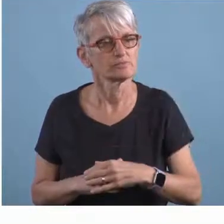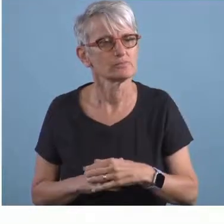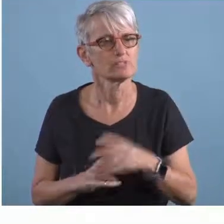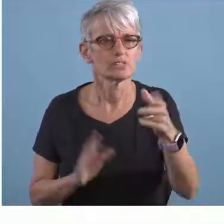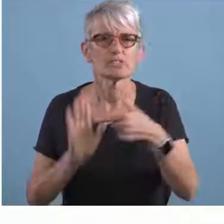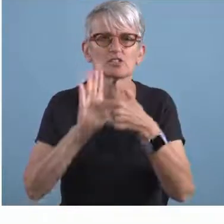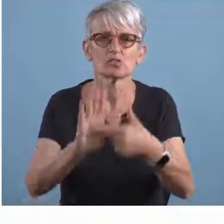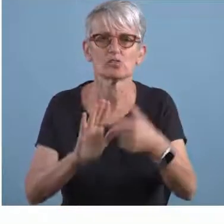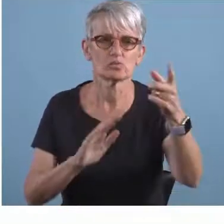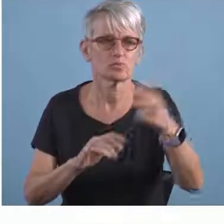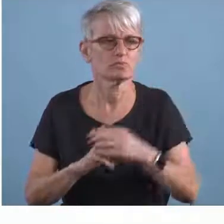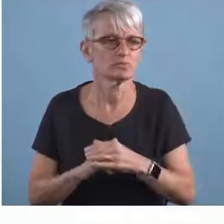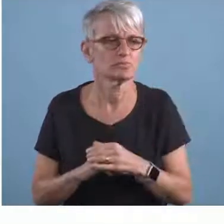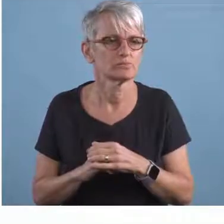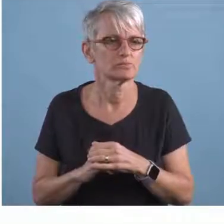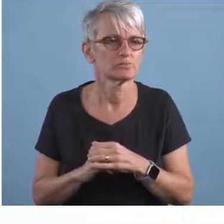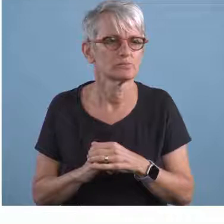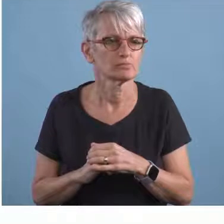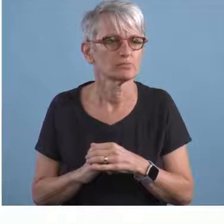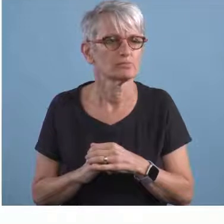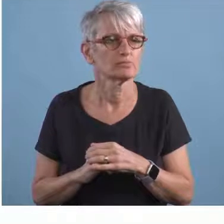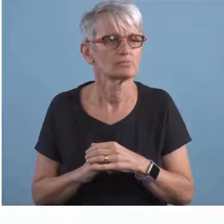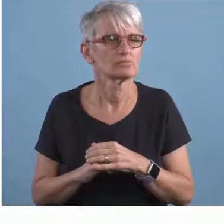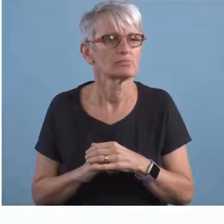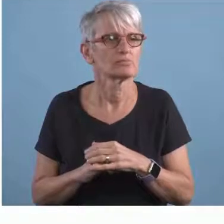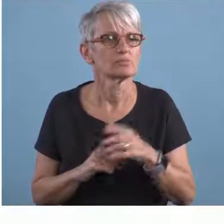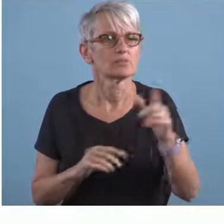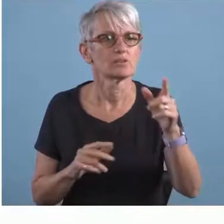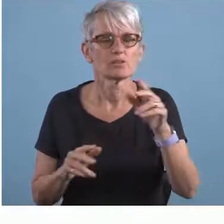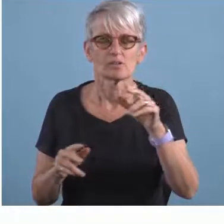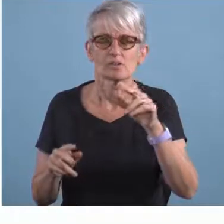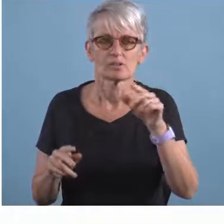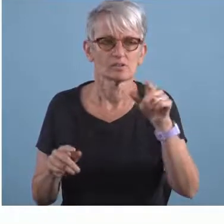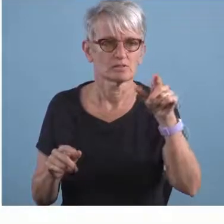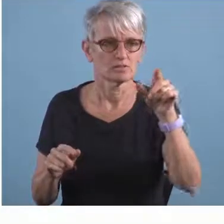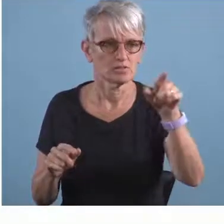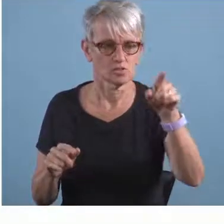you that providers observe more in telepractice